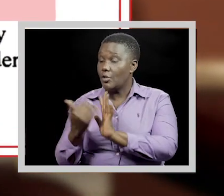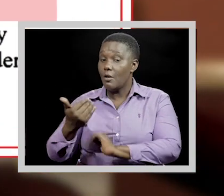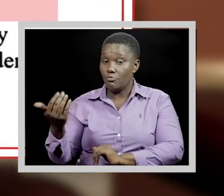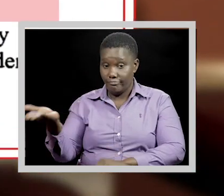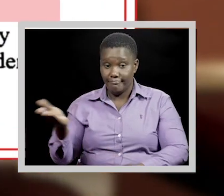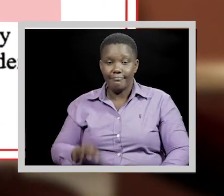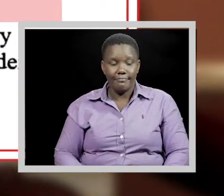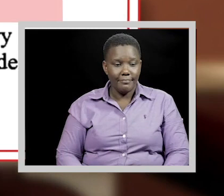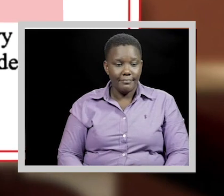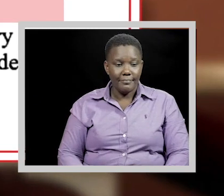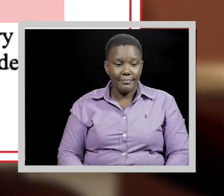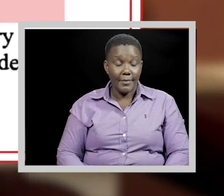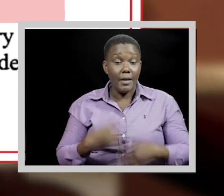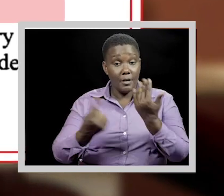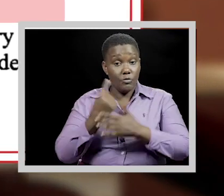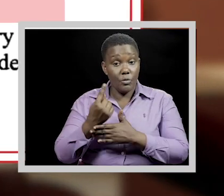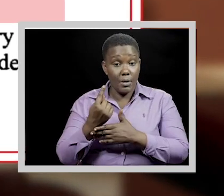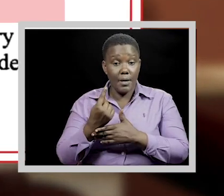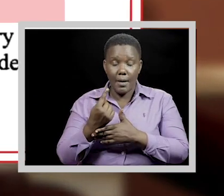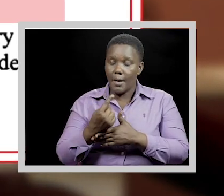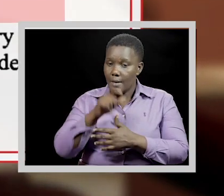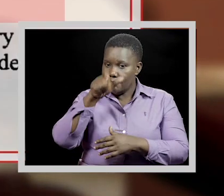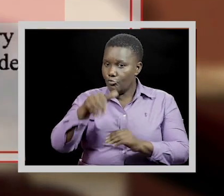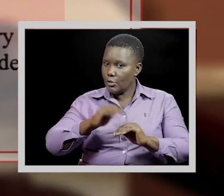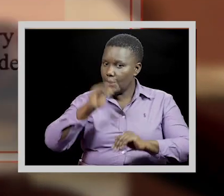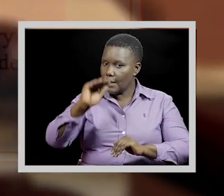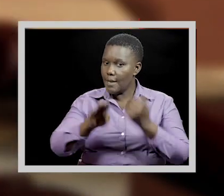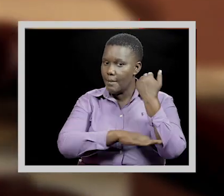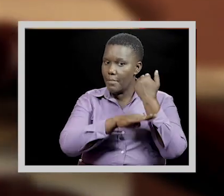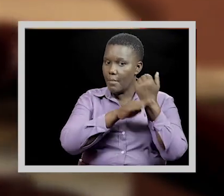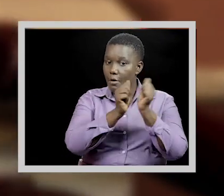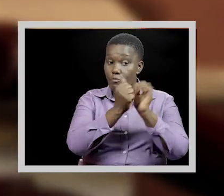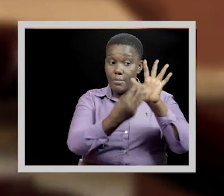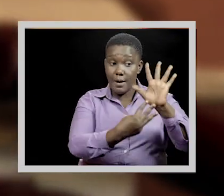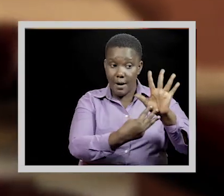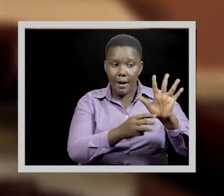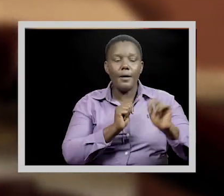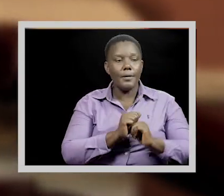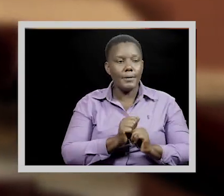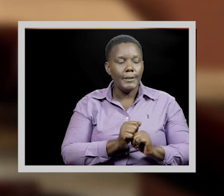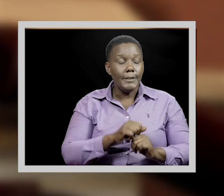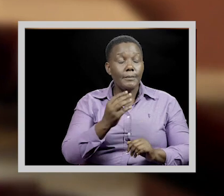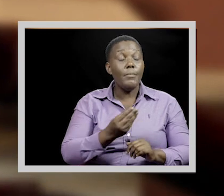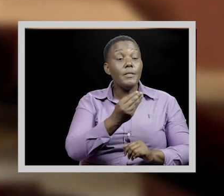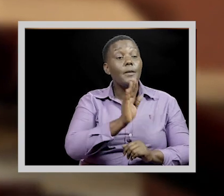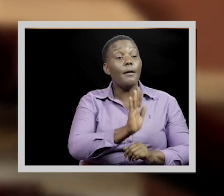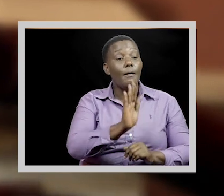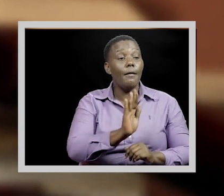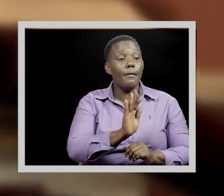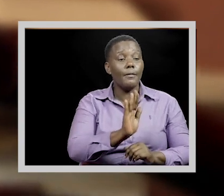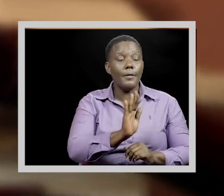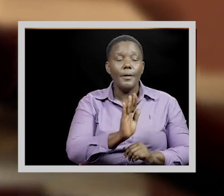Law of the Child Act. If a person is above 18 years of age, his case will be heard